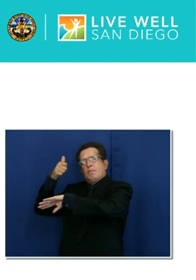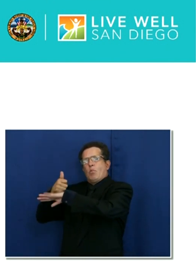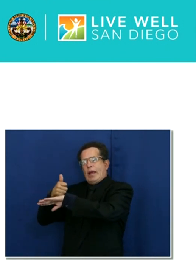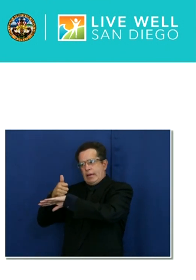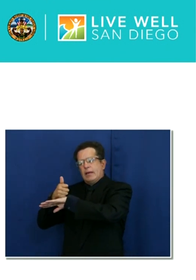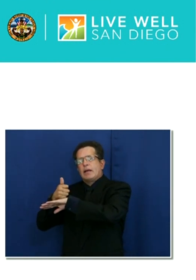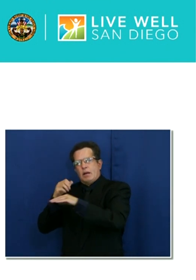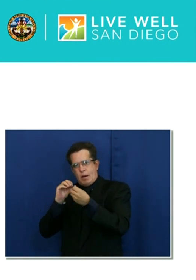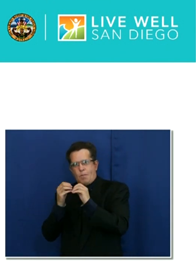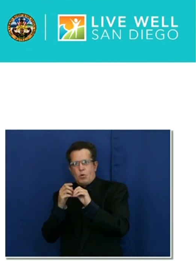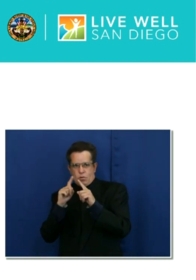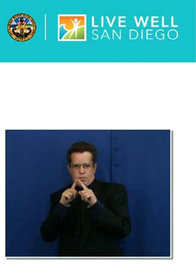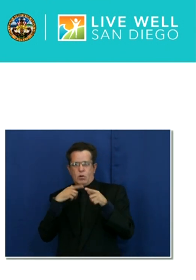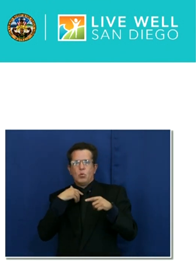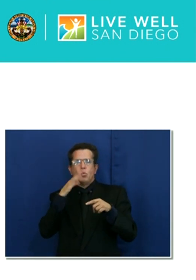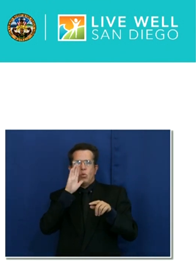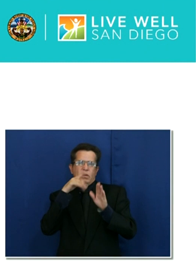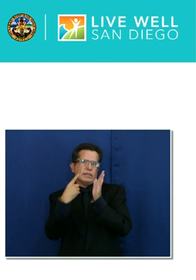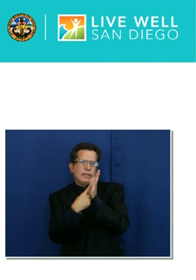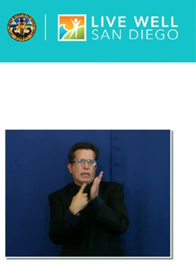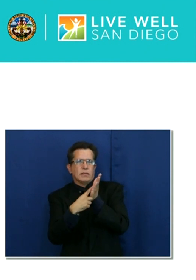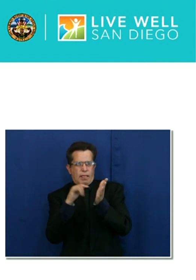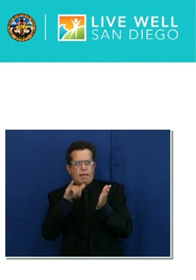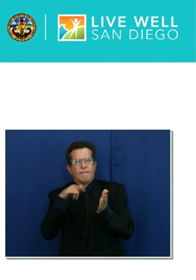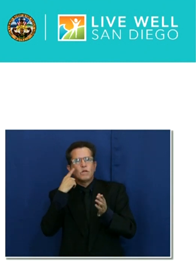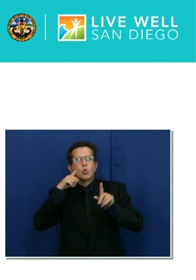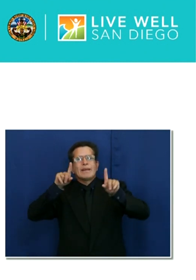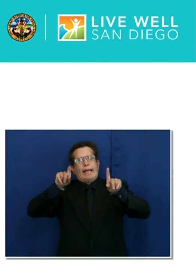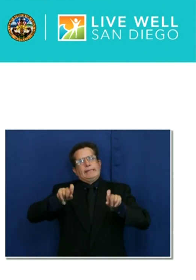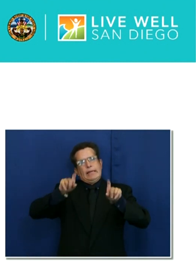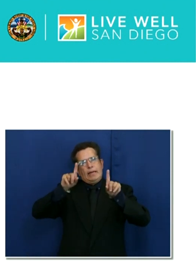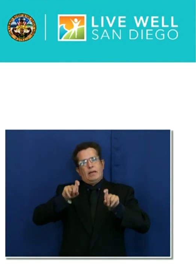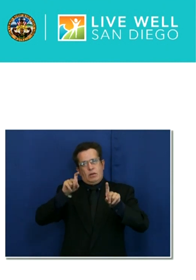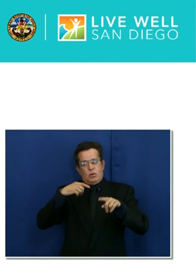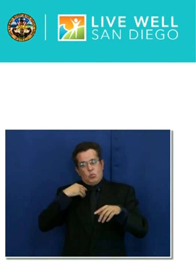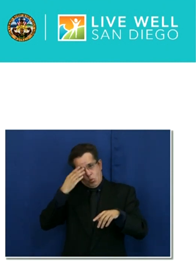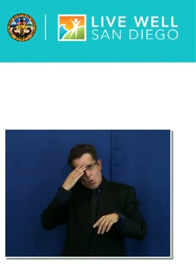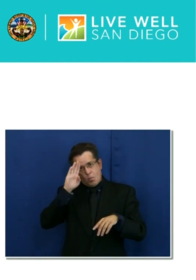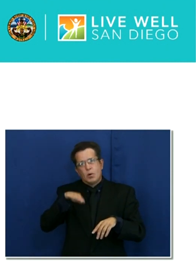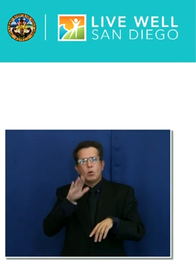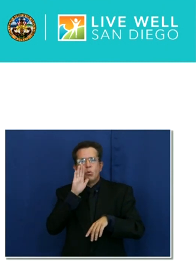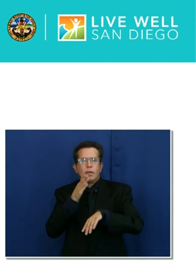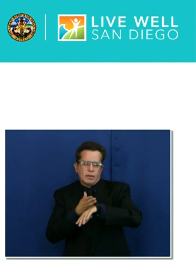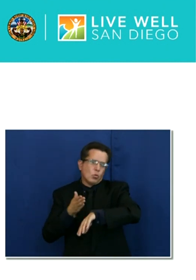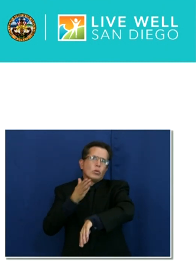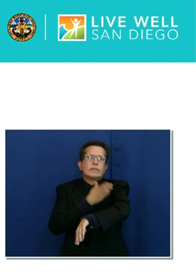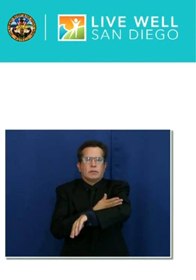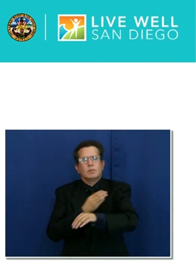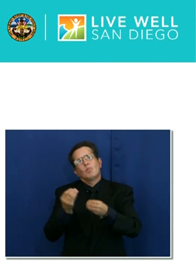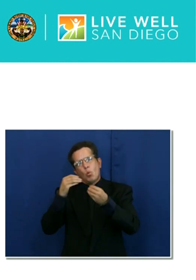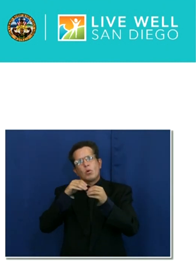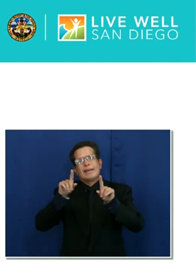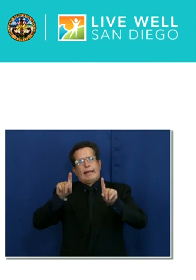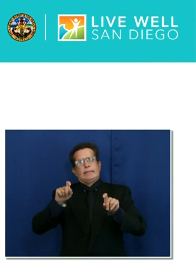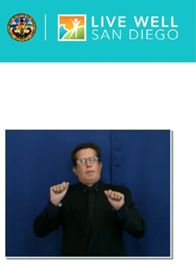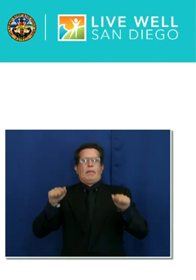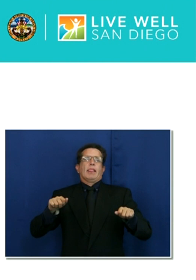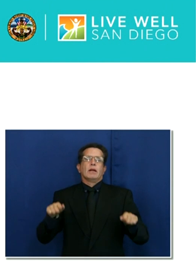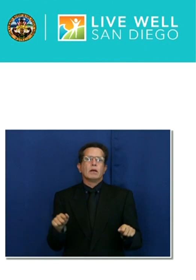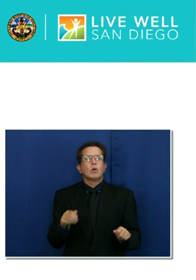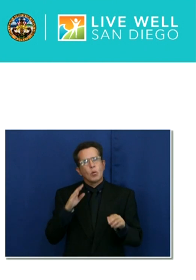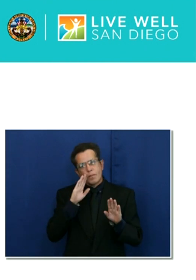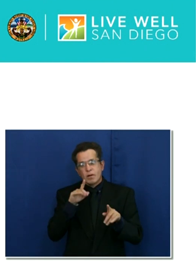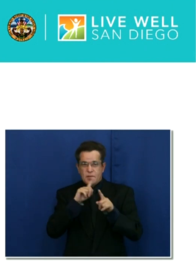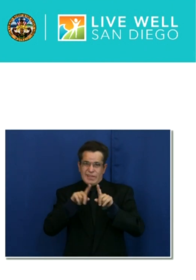I will be talking about our testing efforts, and we hope to increase our testing activities. The testing